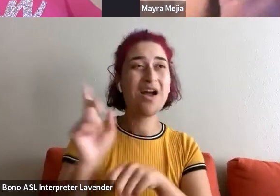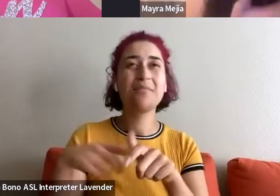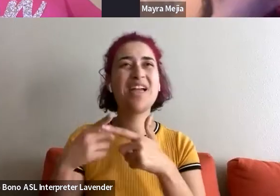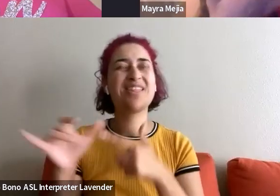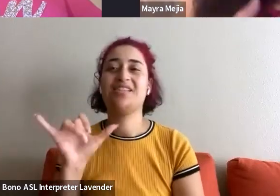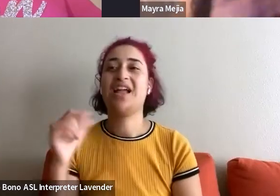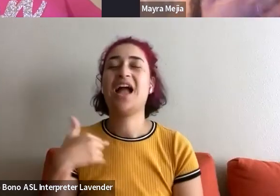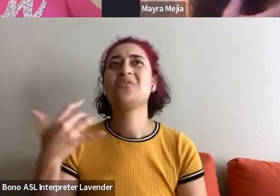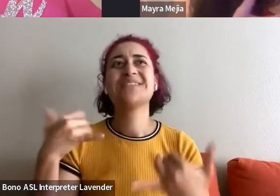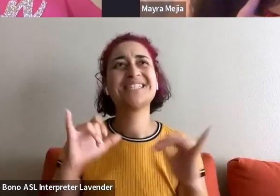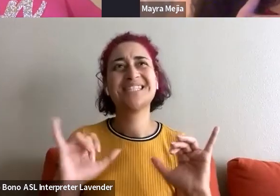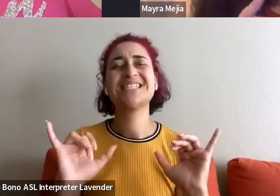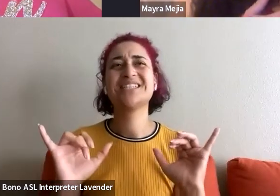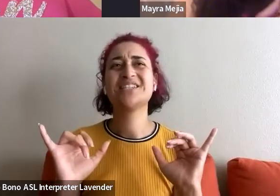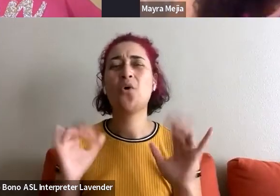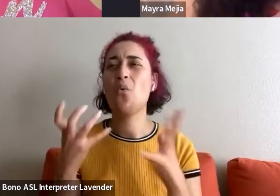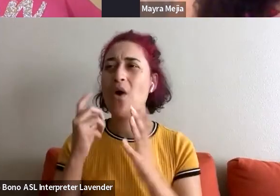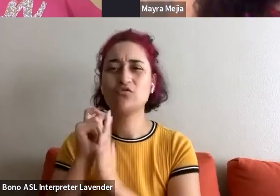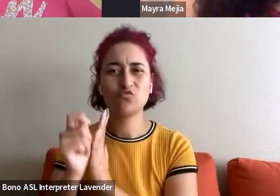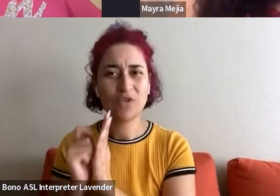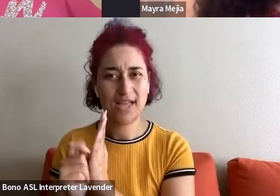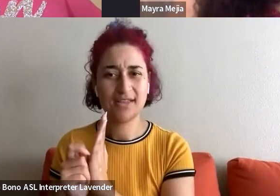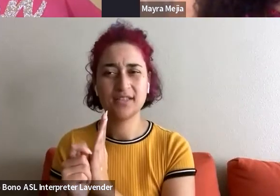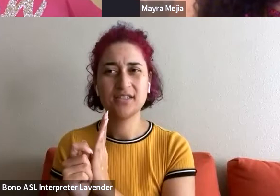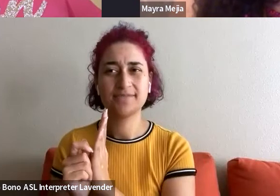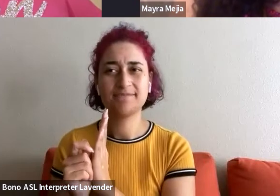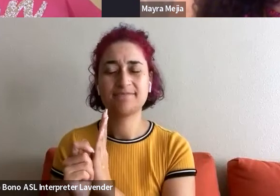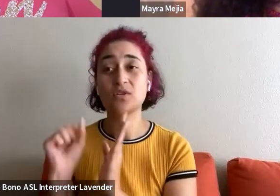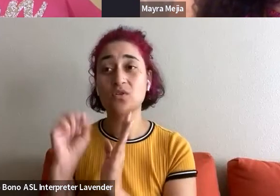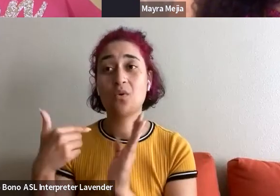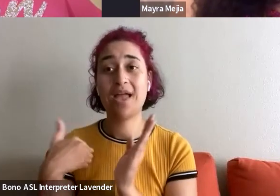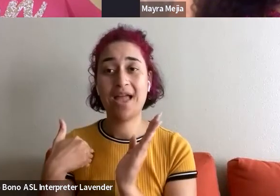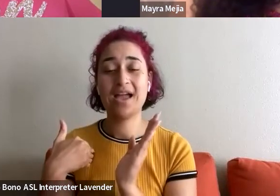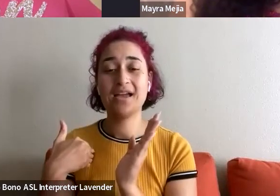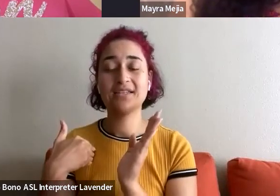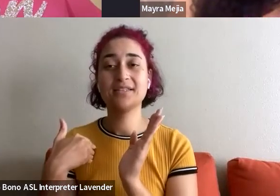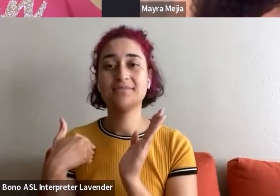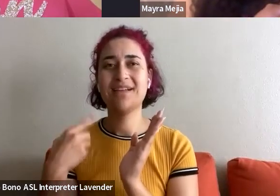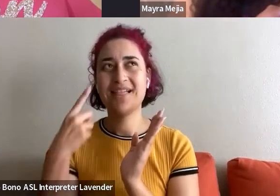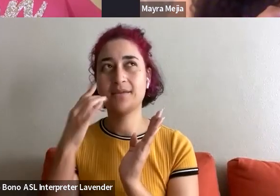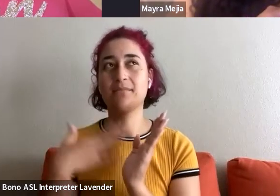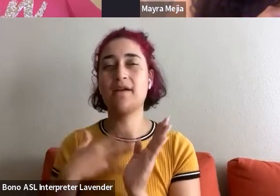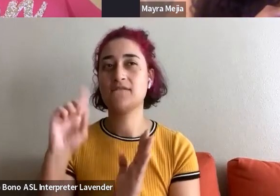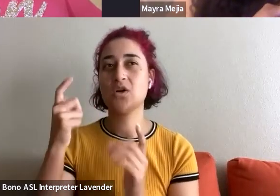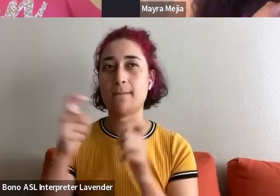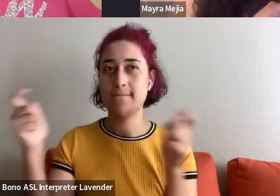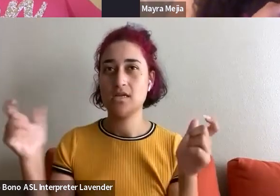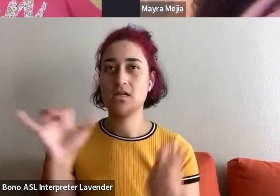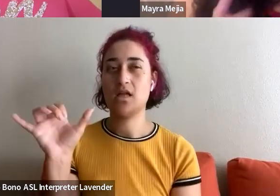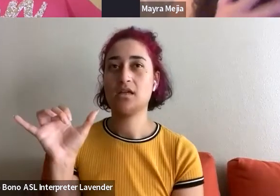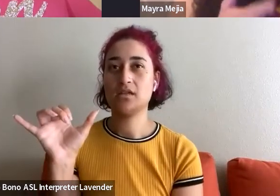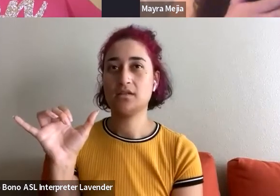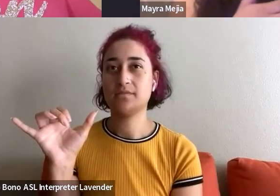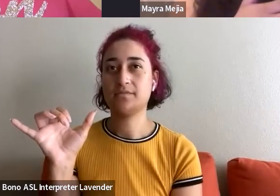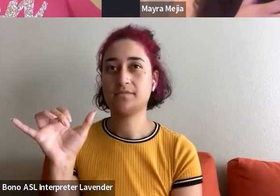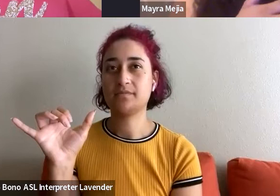was still called to writing. And so I think my first big break